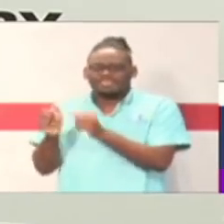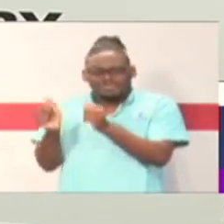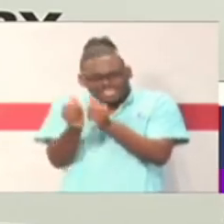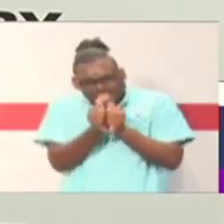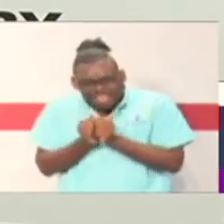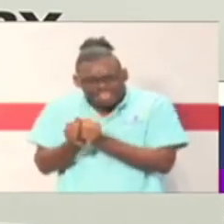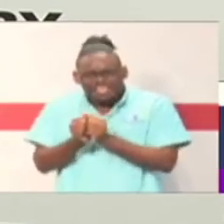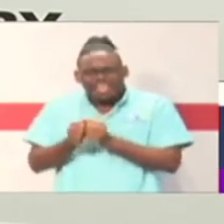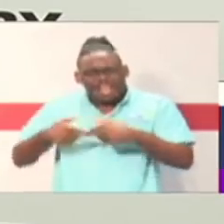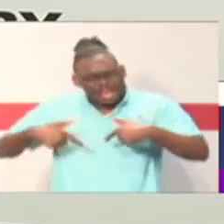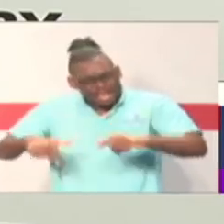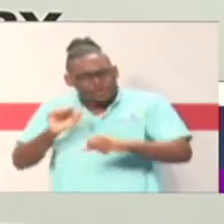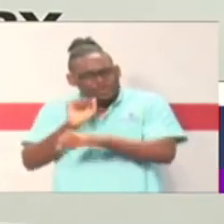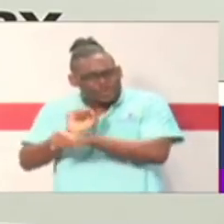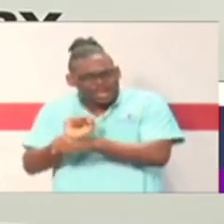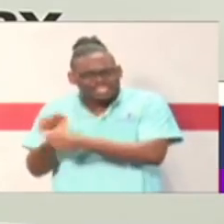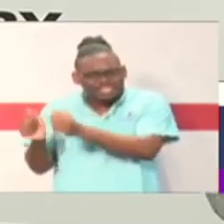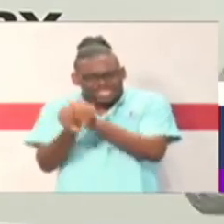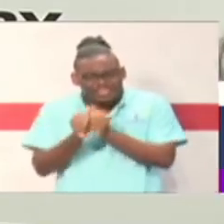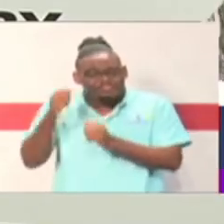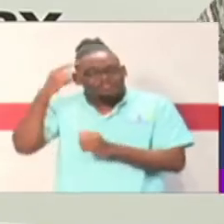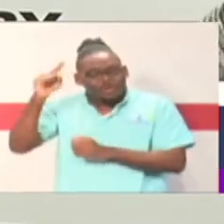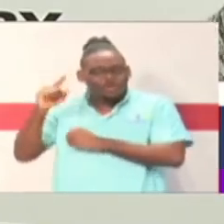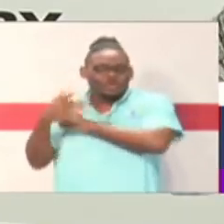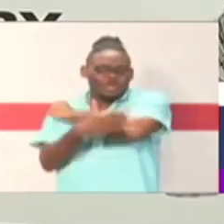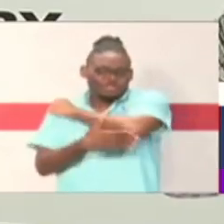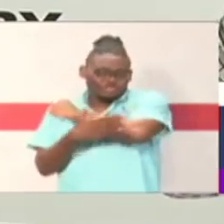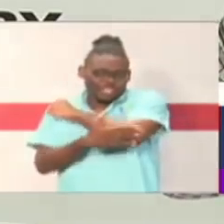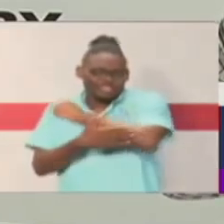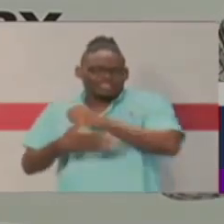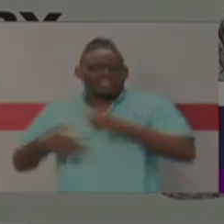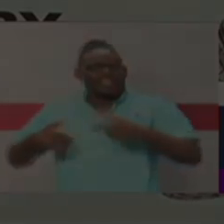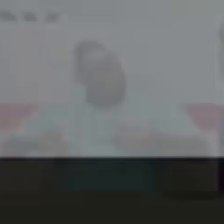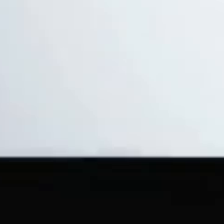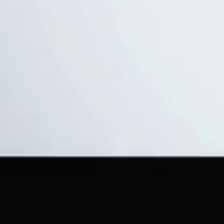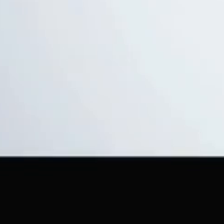country. Let's vaccinate TNT.